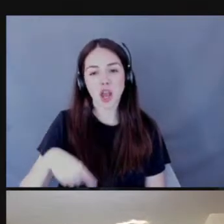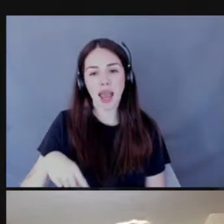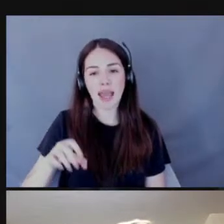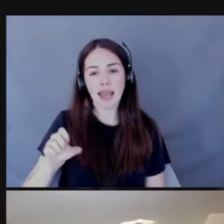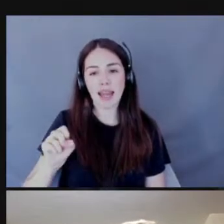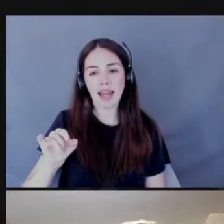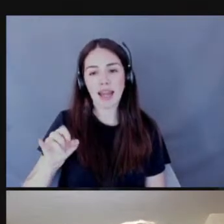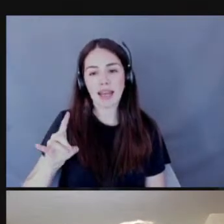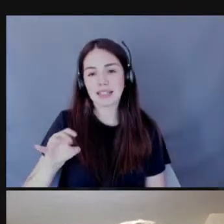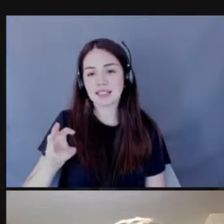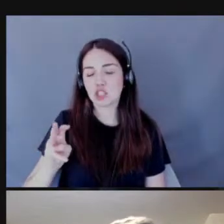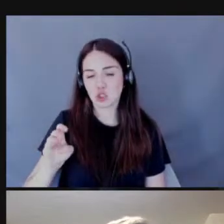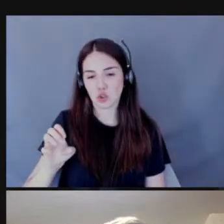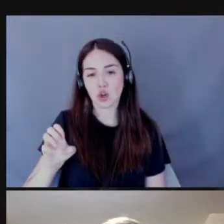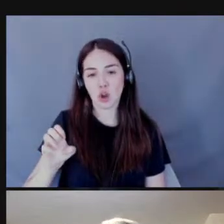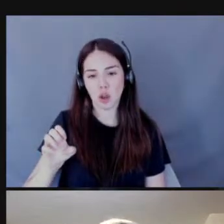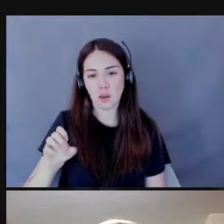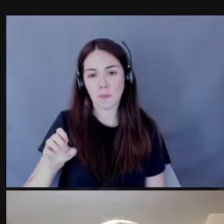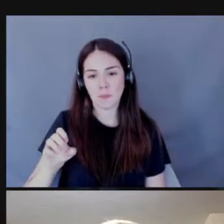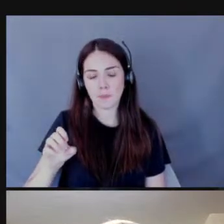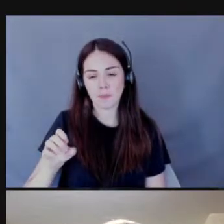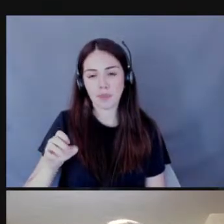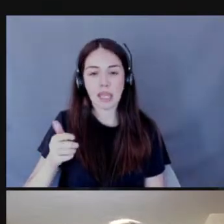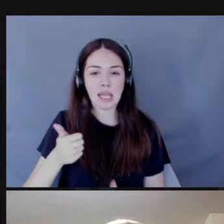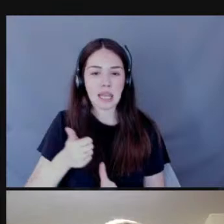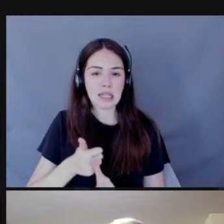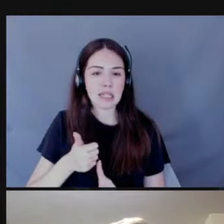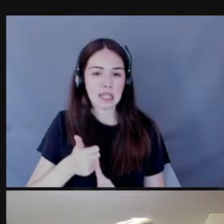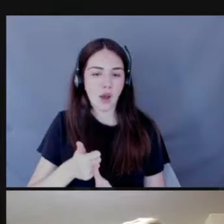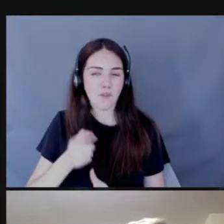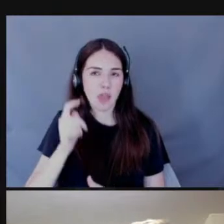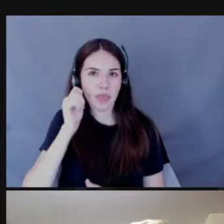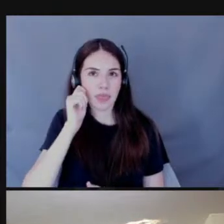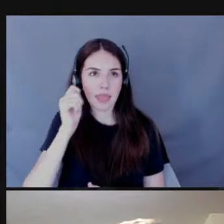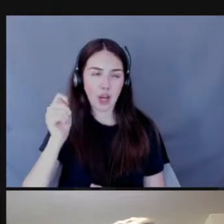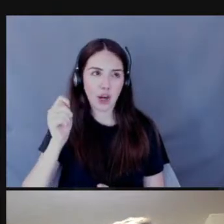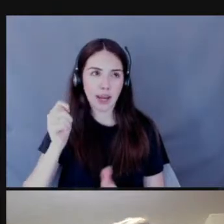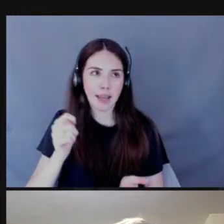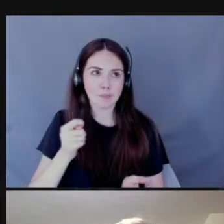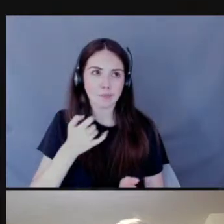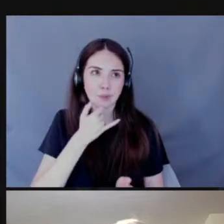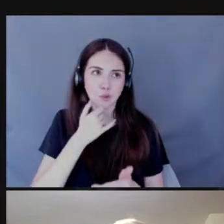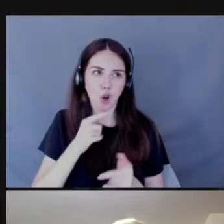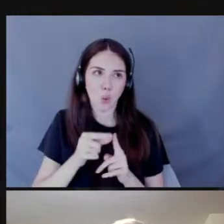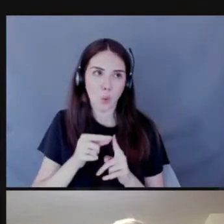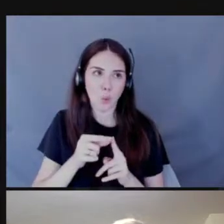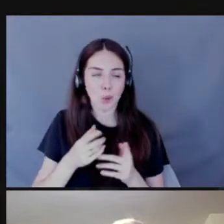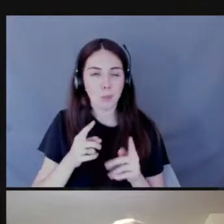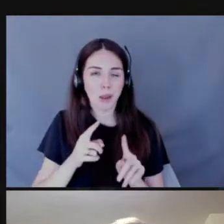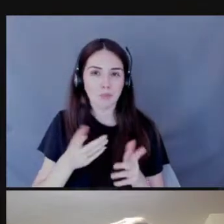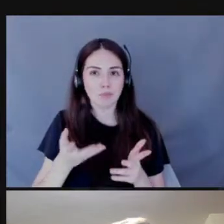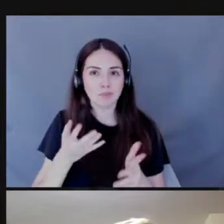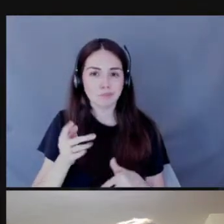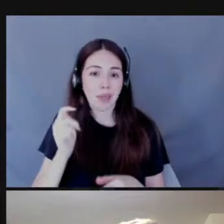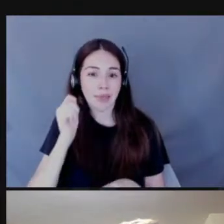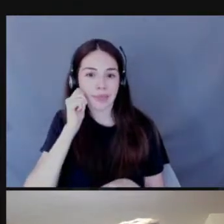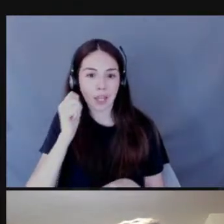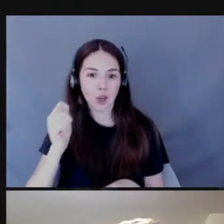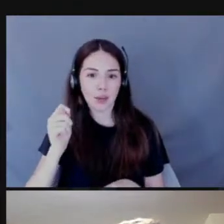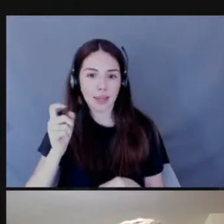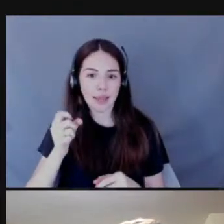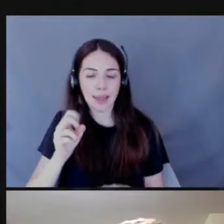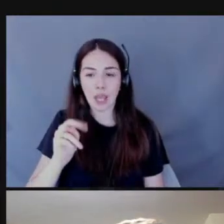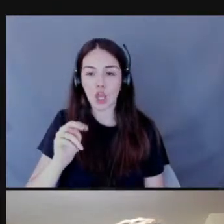a kind of a theory, or I'm not sure that's the right word, but a theory that nuclear